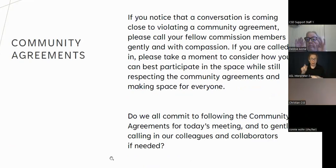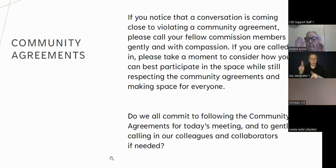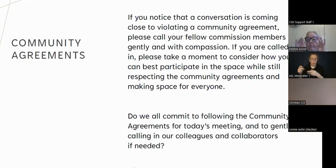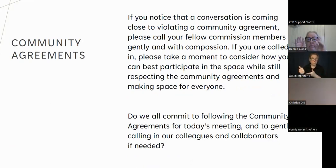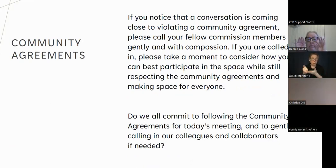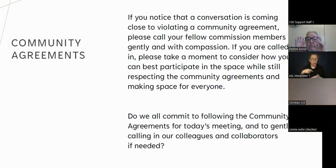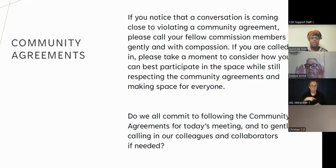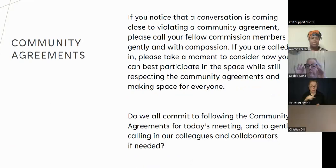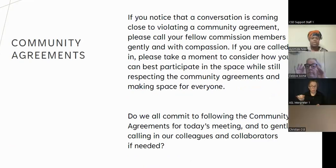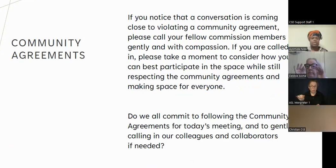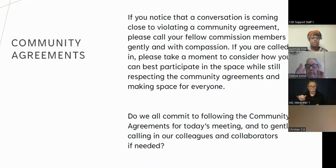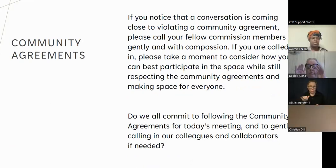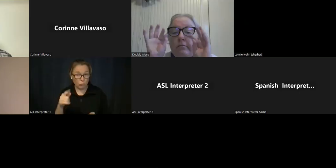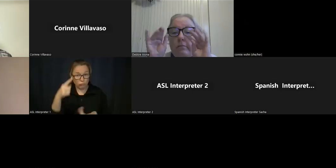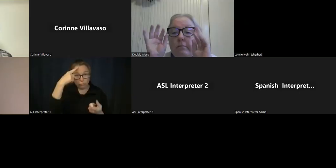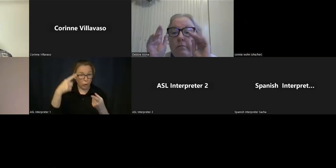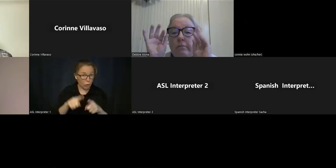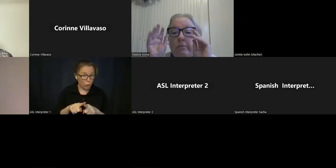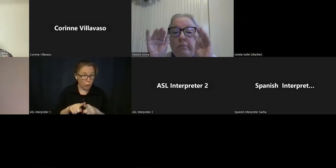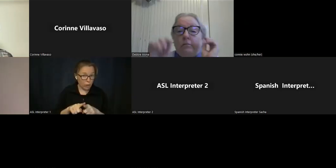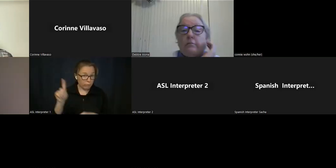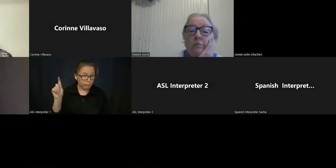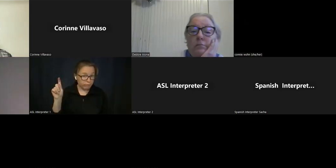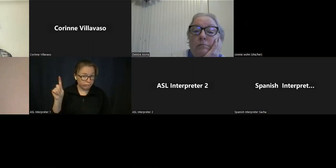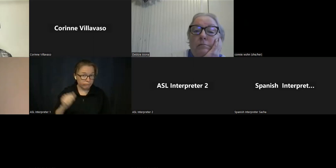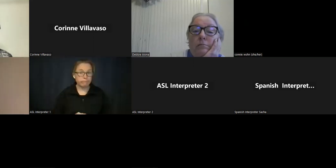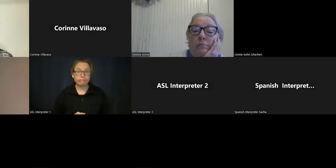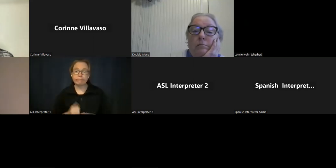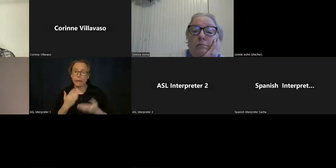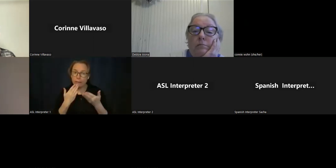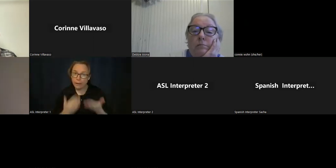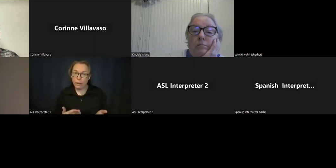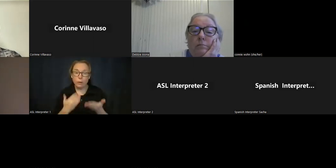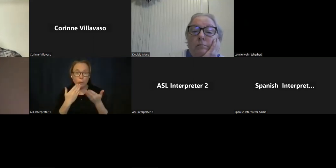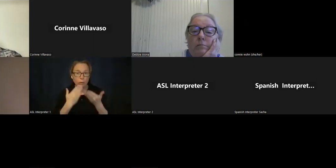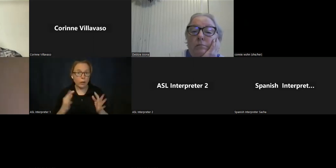Okay, great. Thank you.